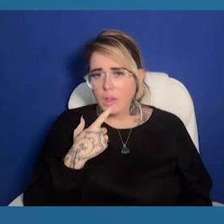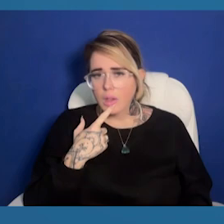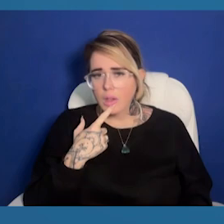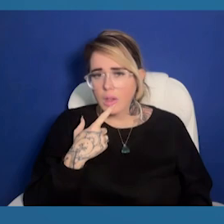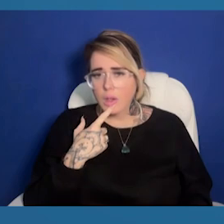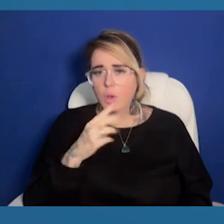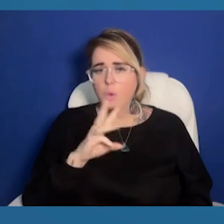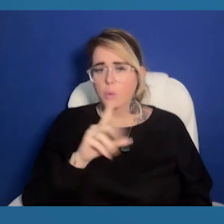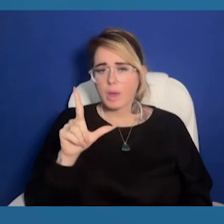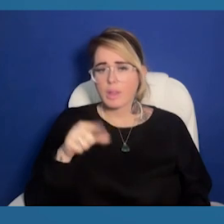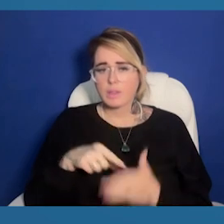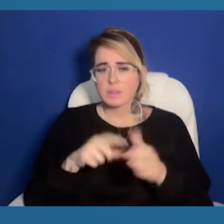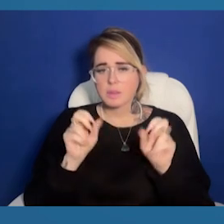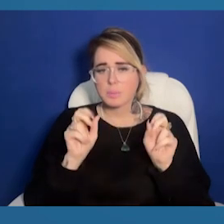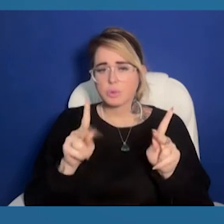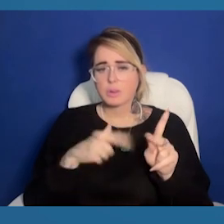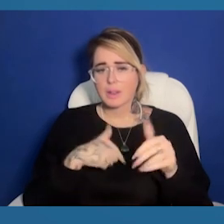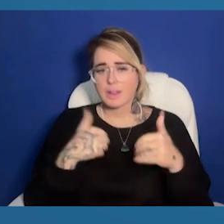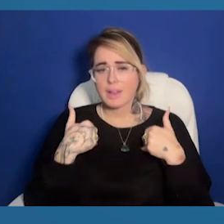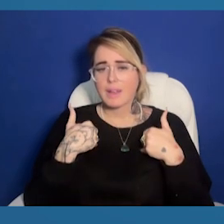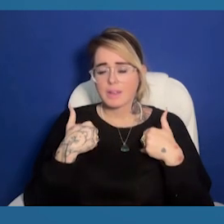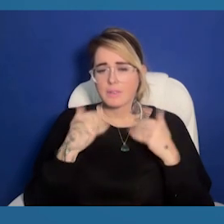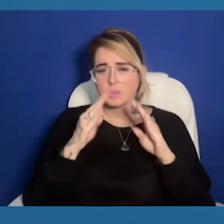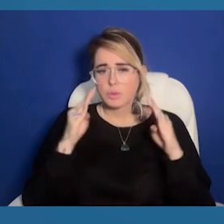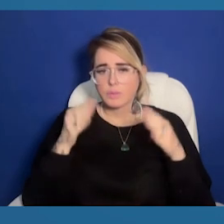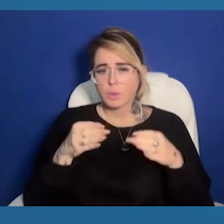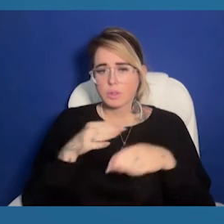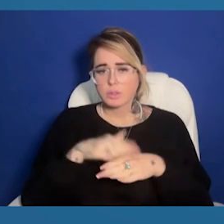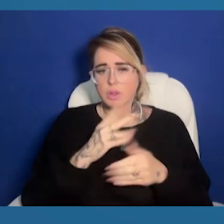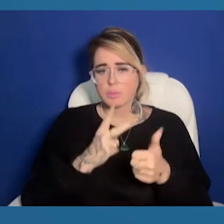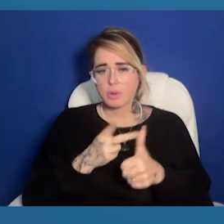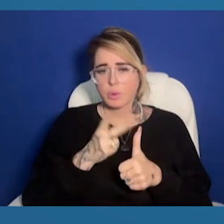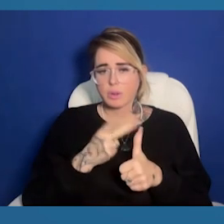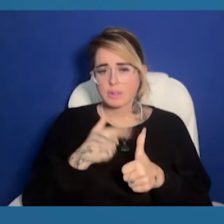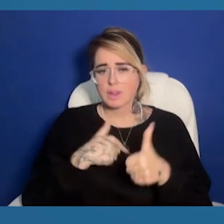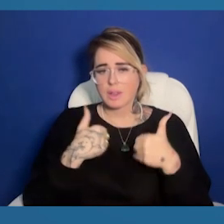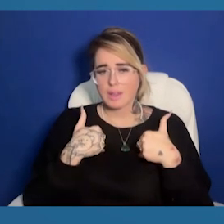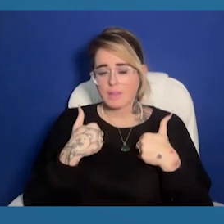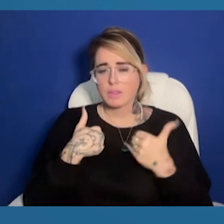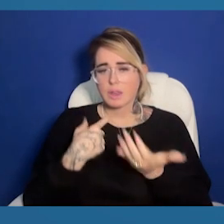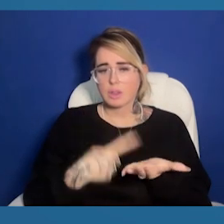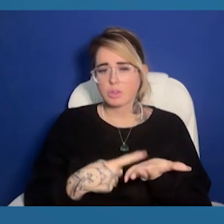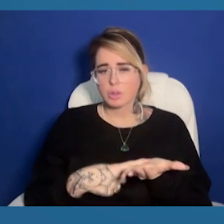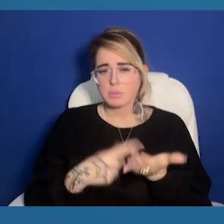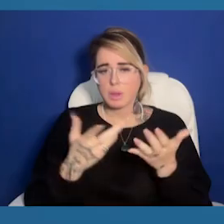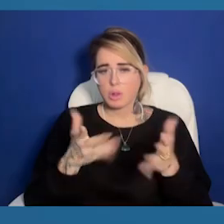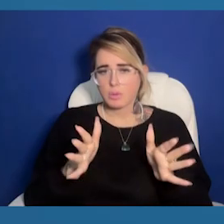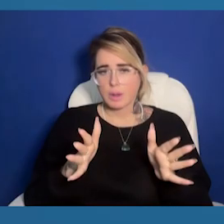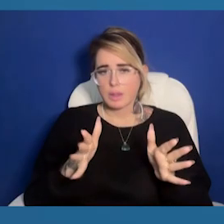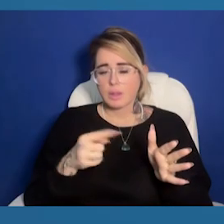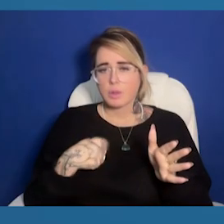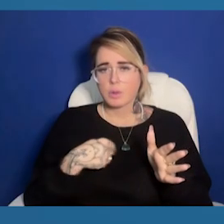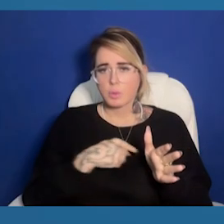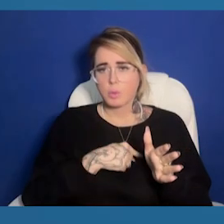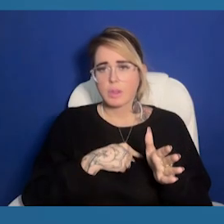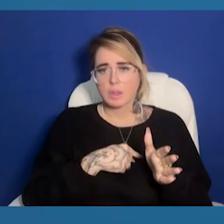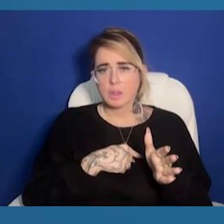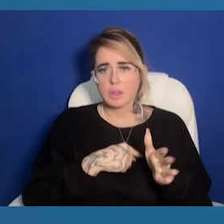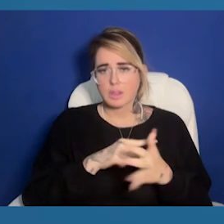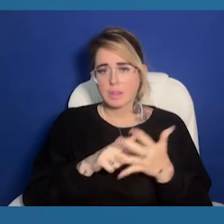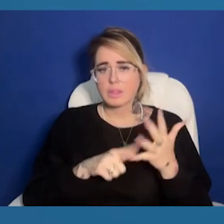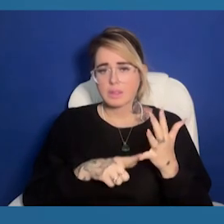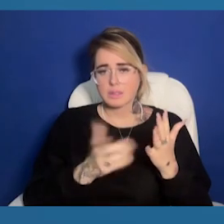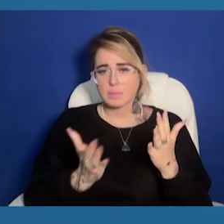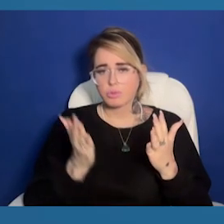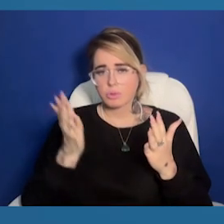Well, this is an opportunity I have, is to be able to focus on priorities that I have, that I've talked about, that these have been raised before